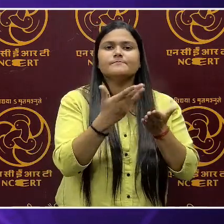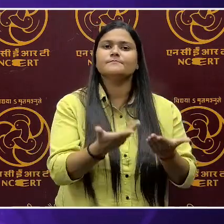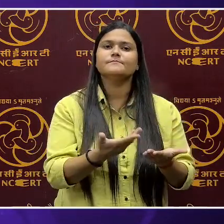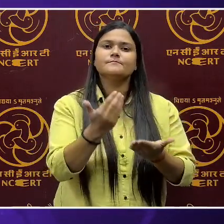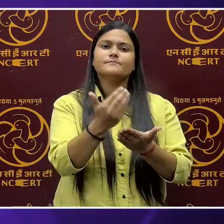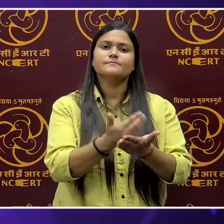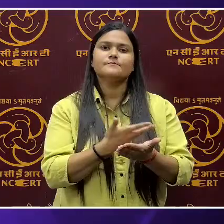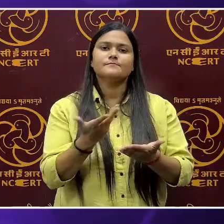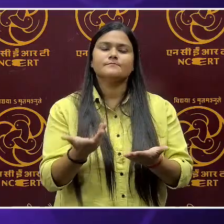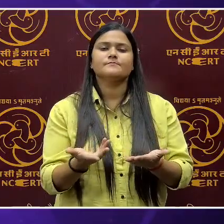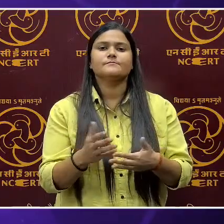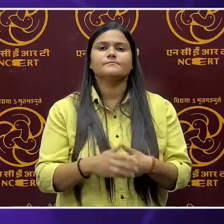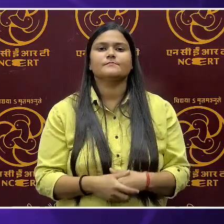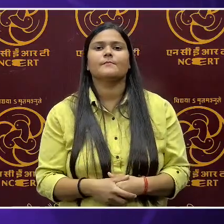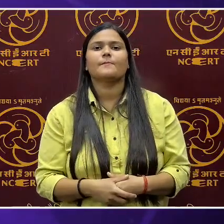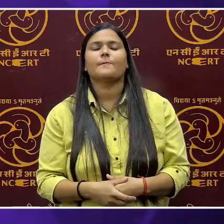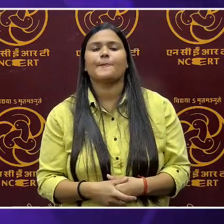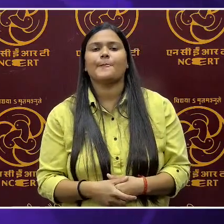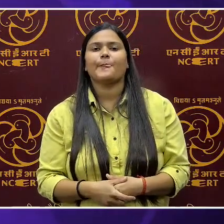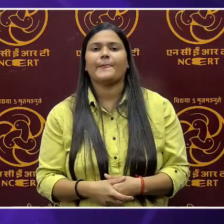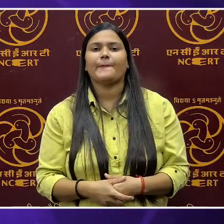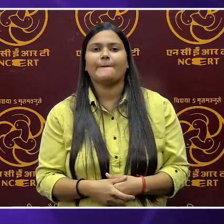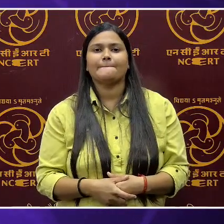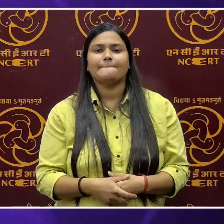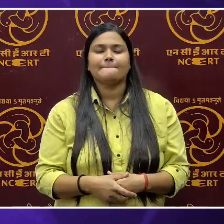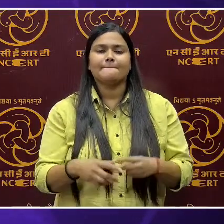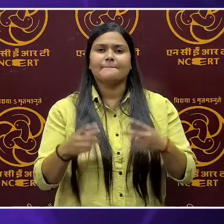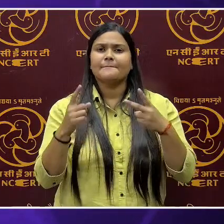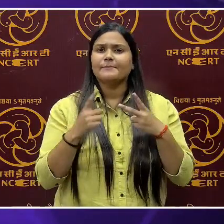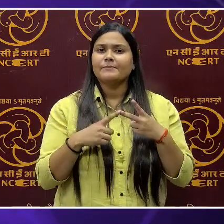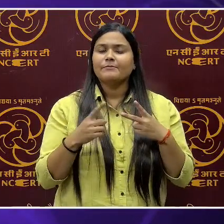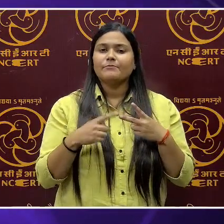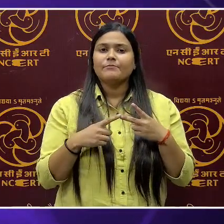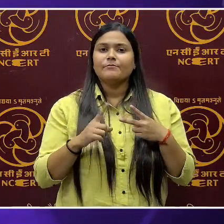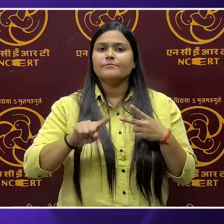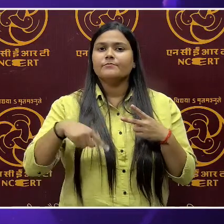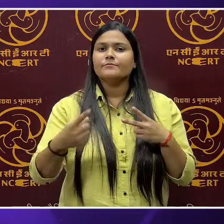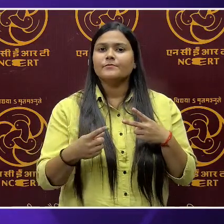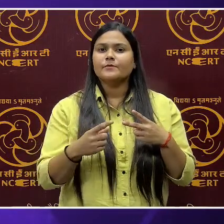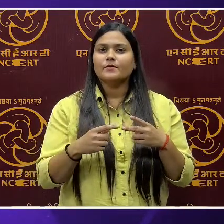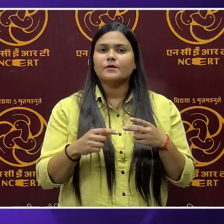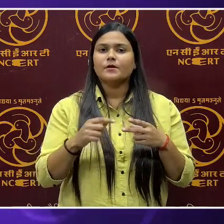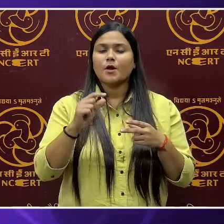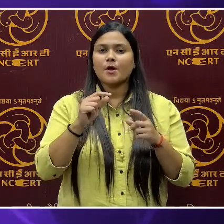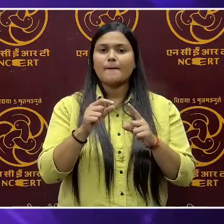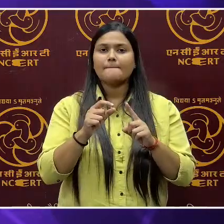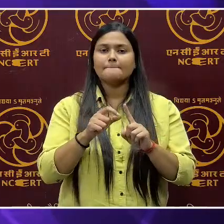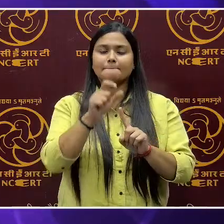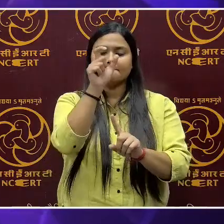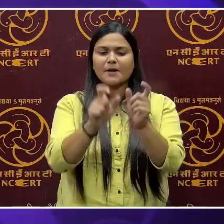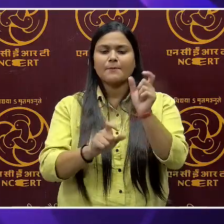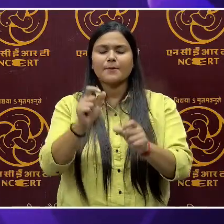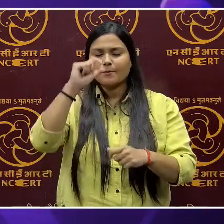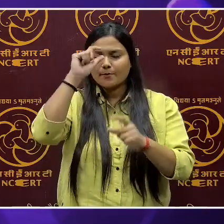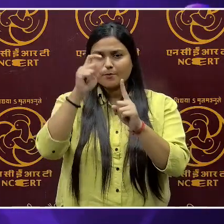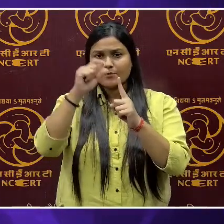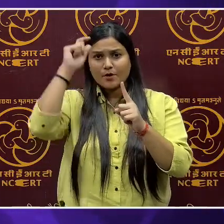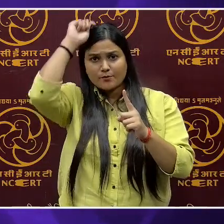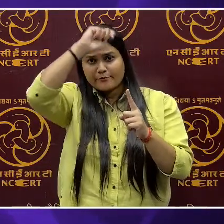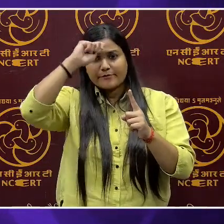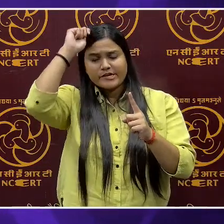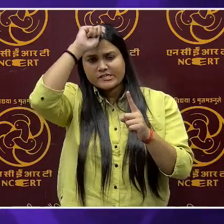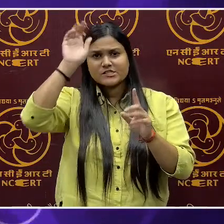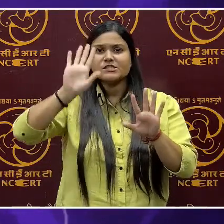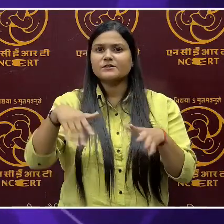they help us save water. That's the first one. Next one, people in Punjab make water creative